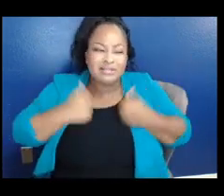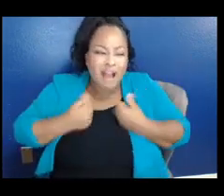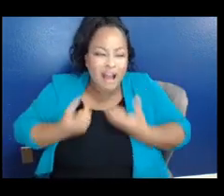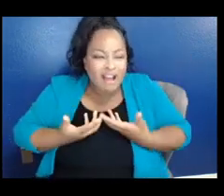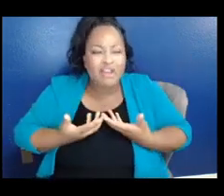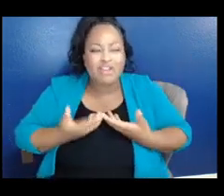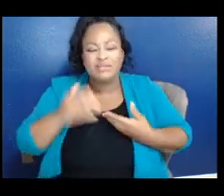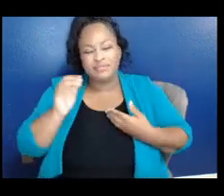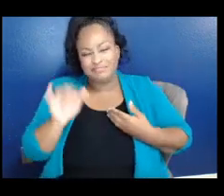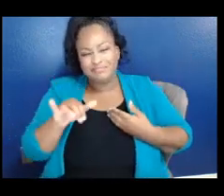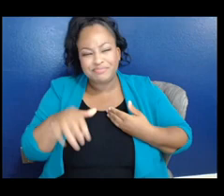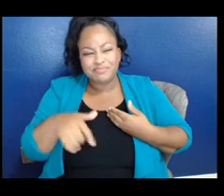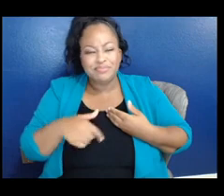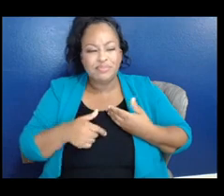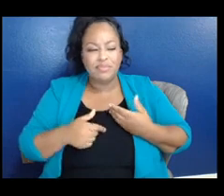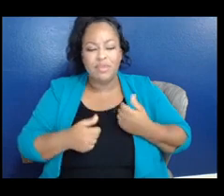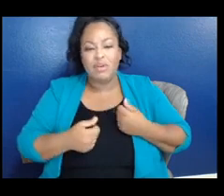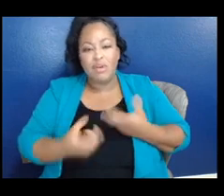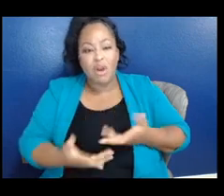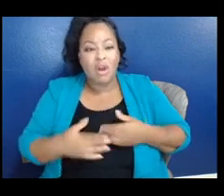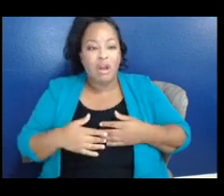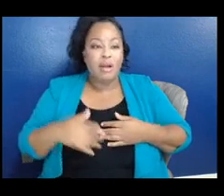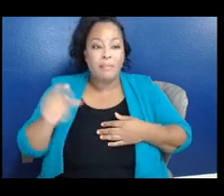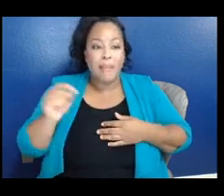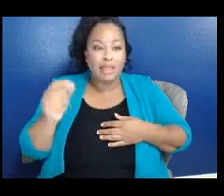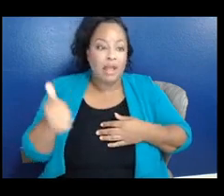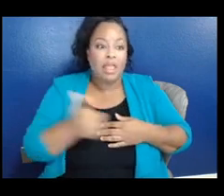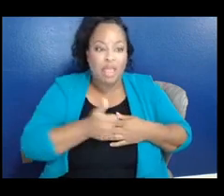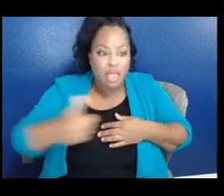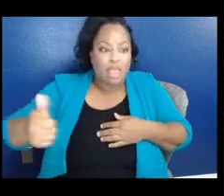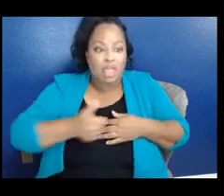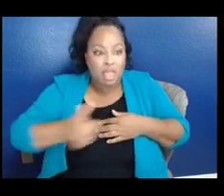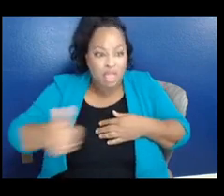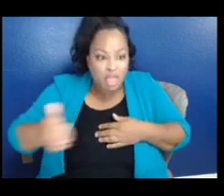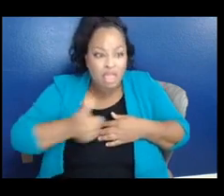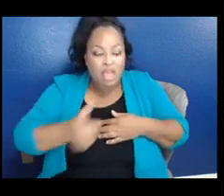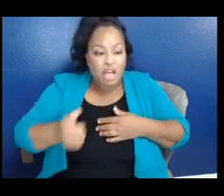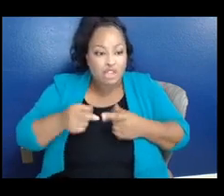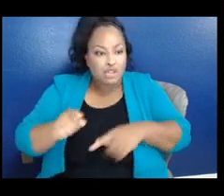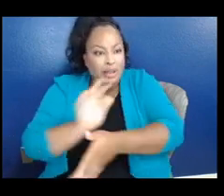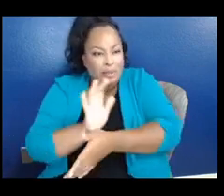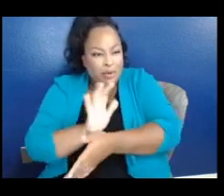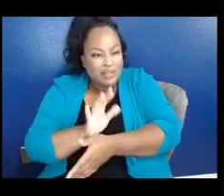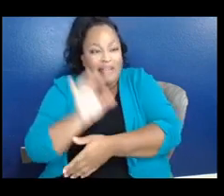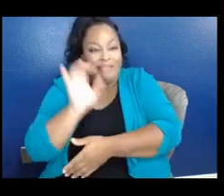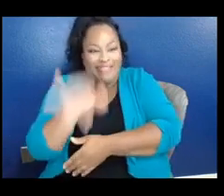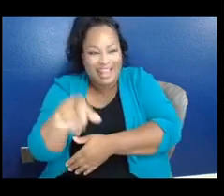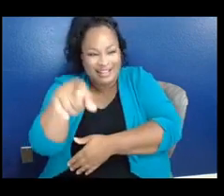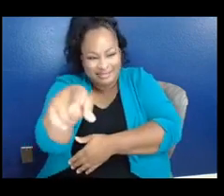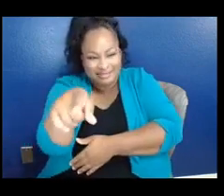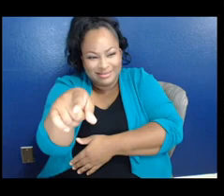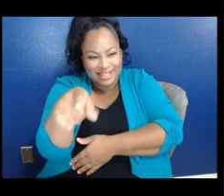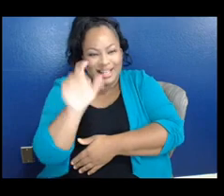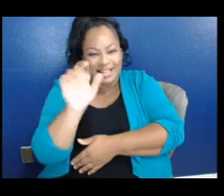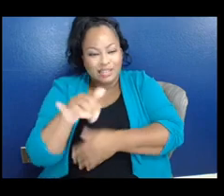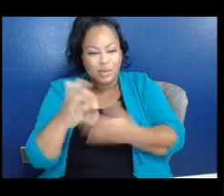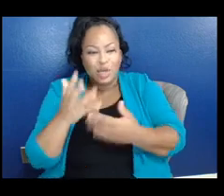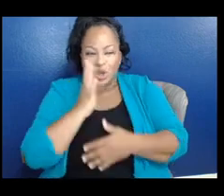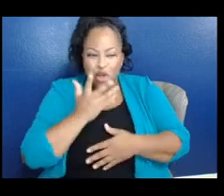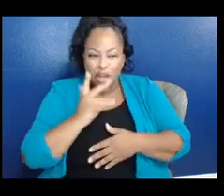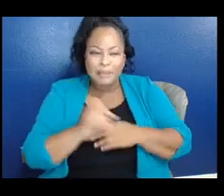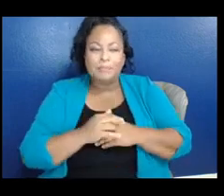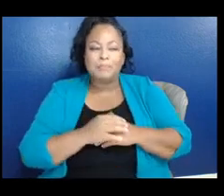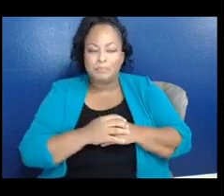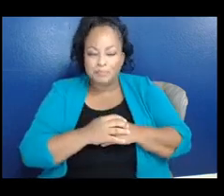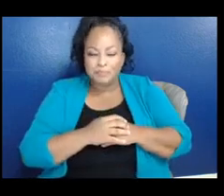makes us too tired? You know, what has us running back and forth to the bathroom during a movie? This is what they are. This is what they